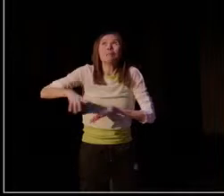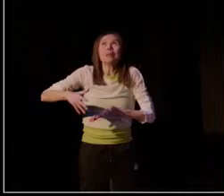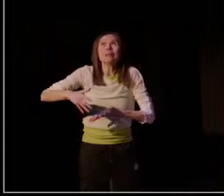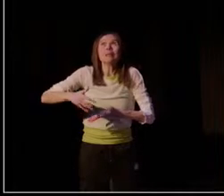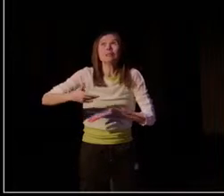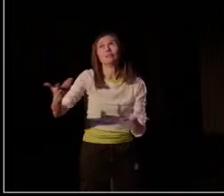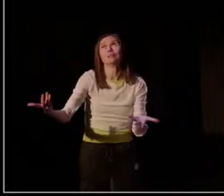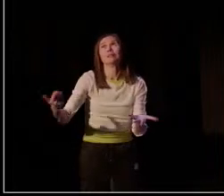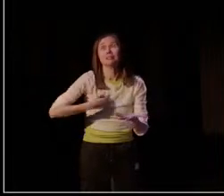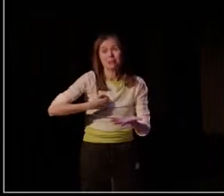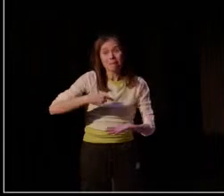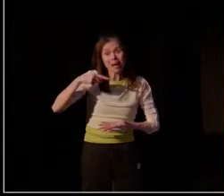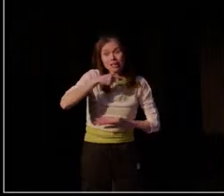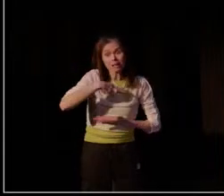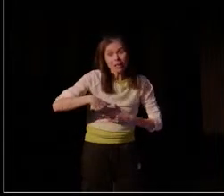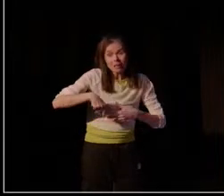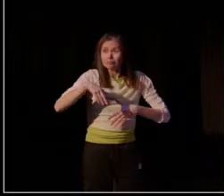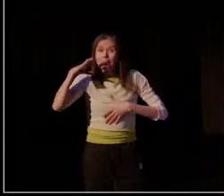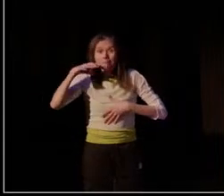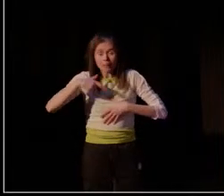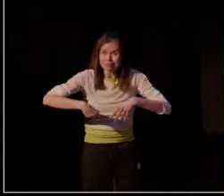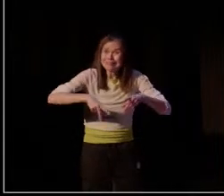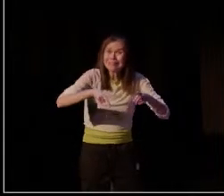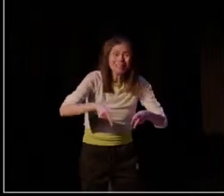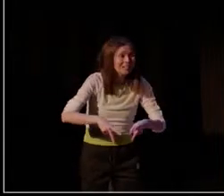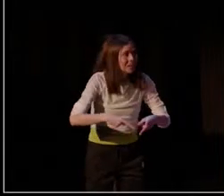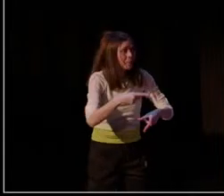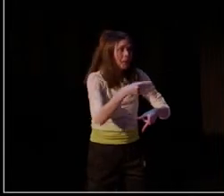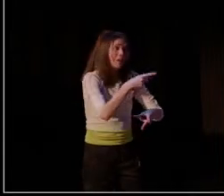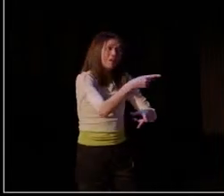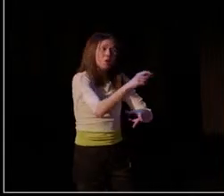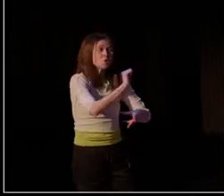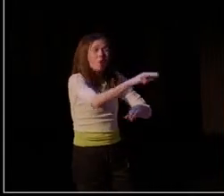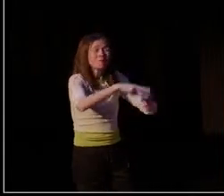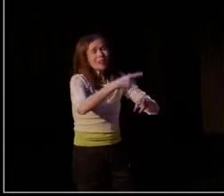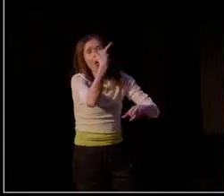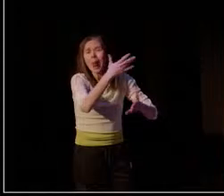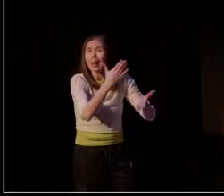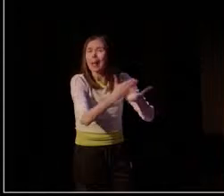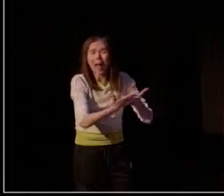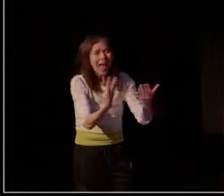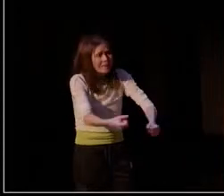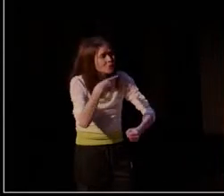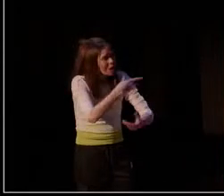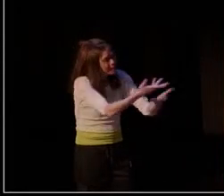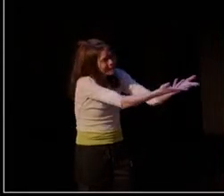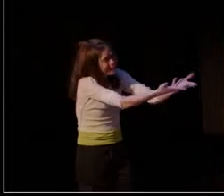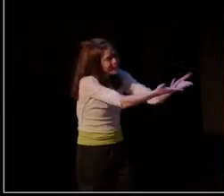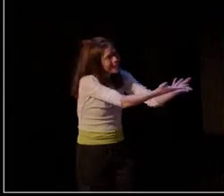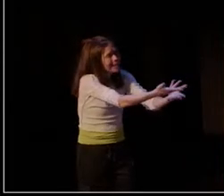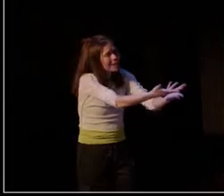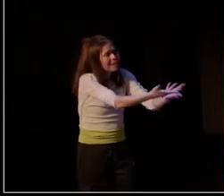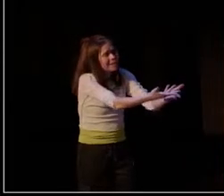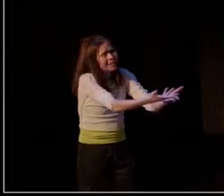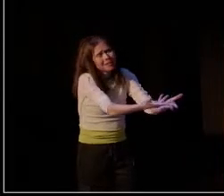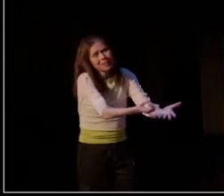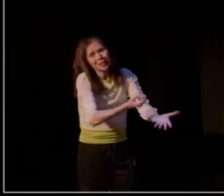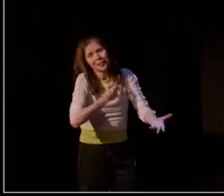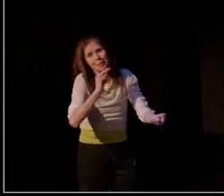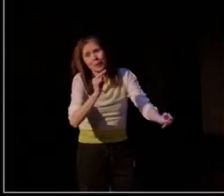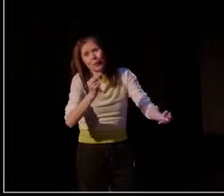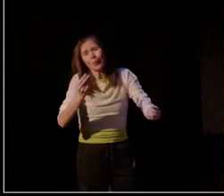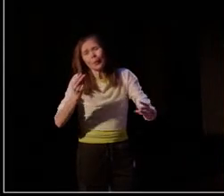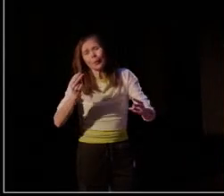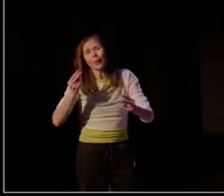childless. But your father is blessed because he has you and he merits it. What my life would have been had I a son